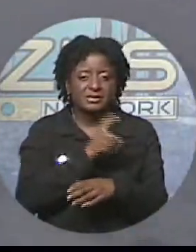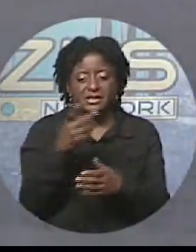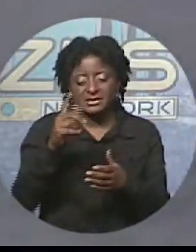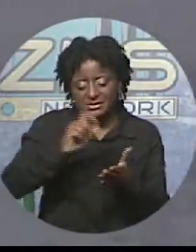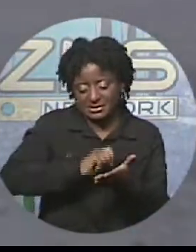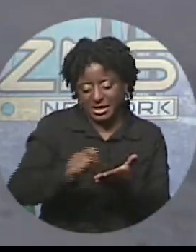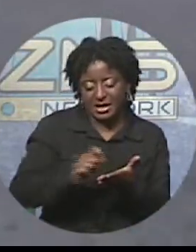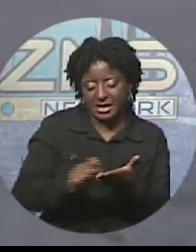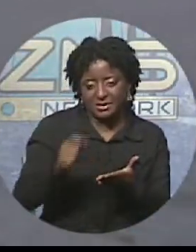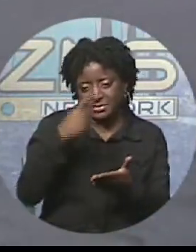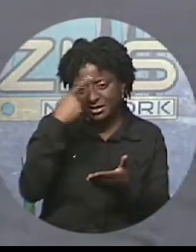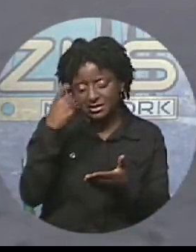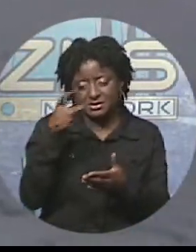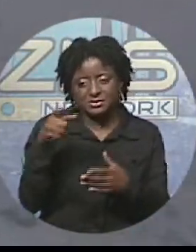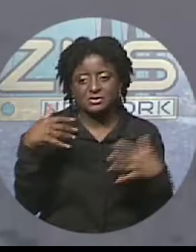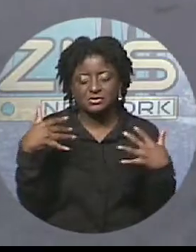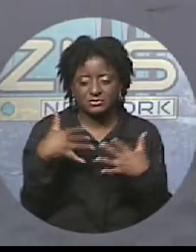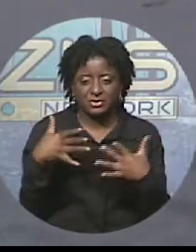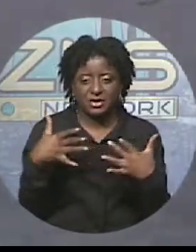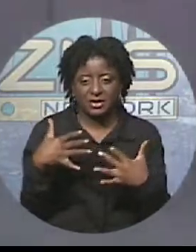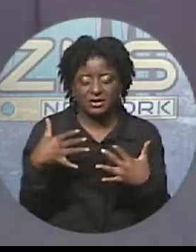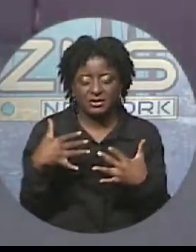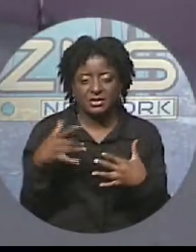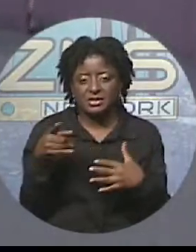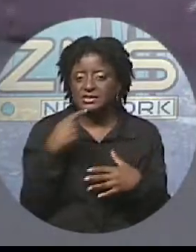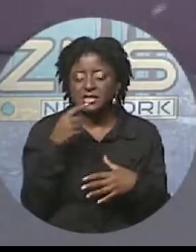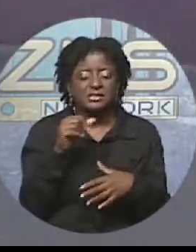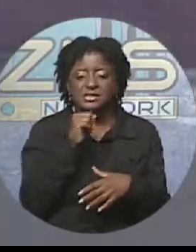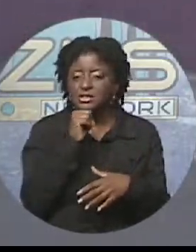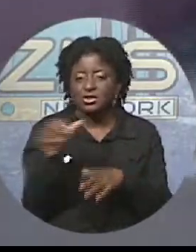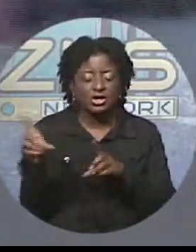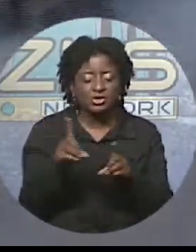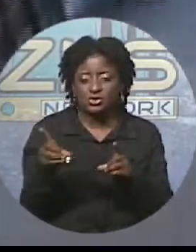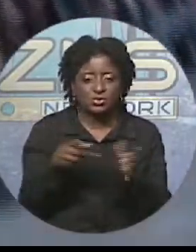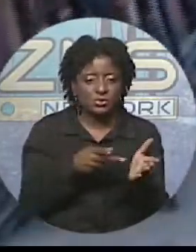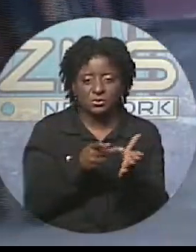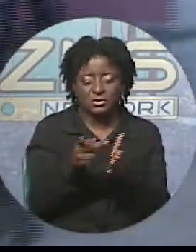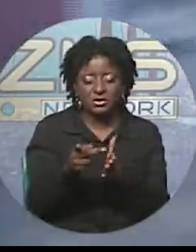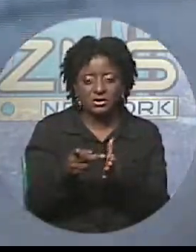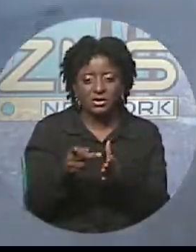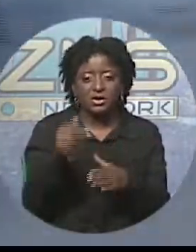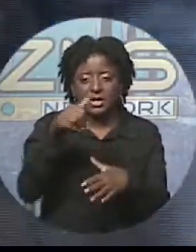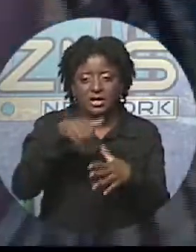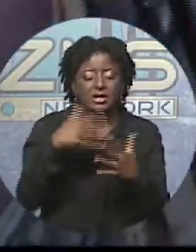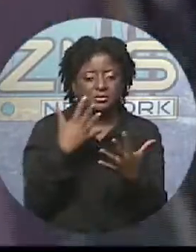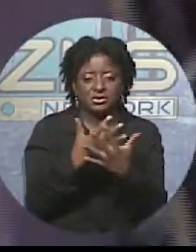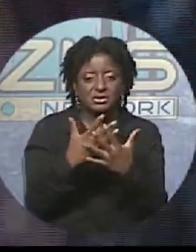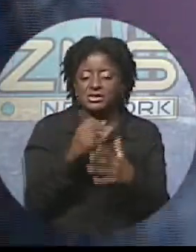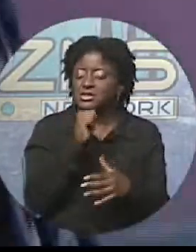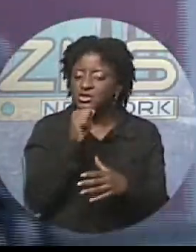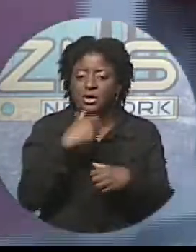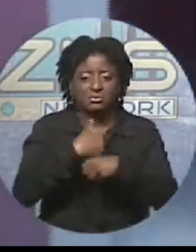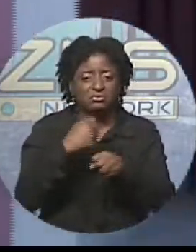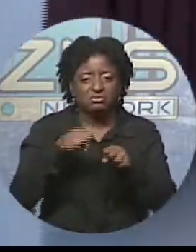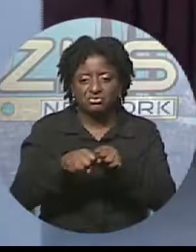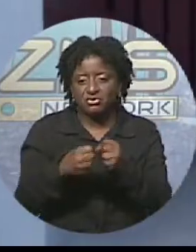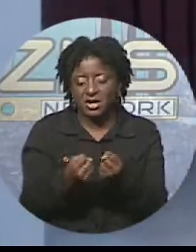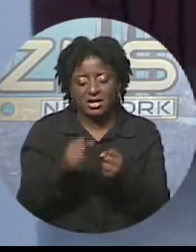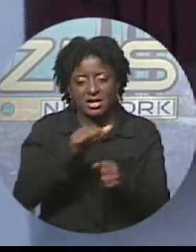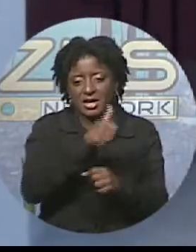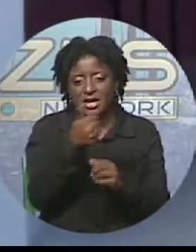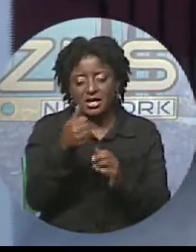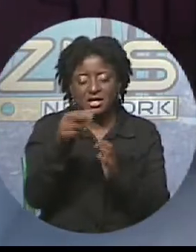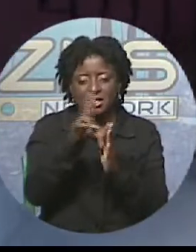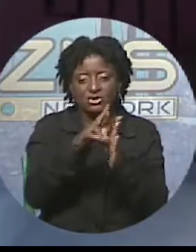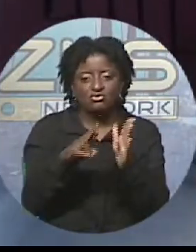has shown no remorse for something he maintains he did not do, and while in prison, he has not broken any rules. Psychiatrist